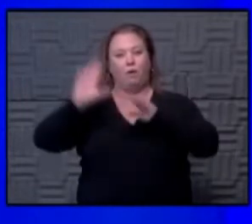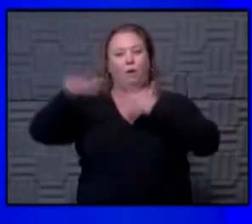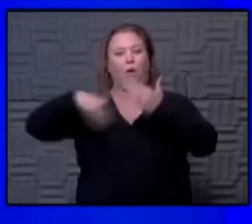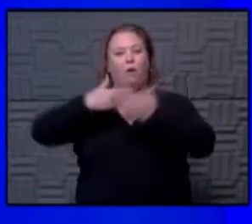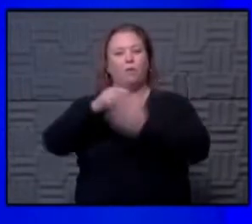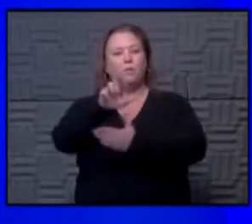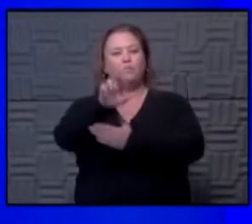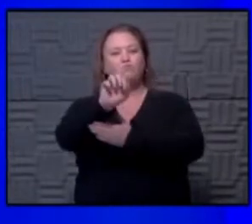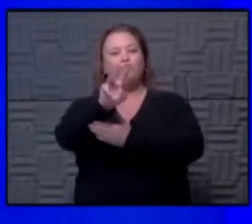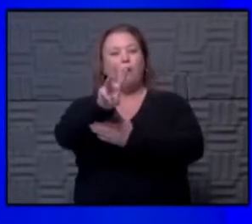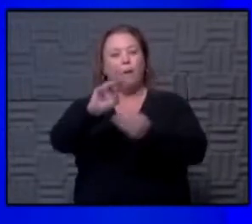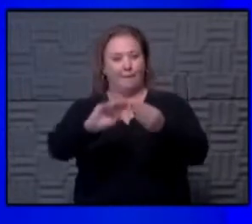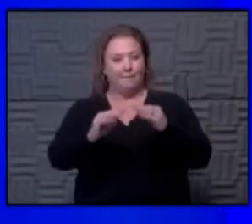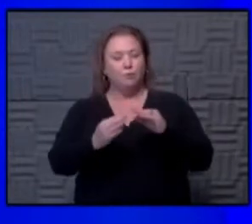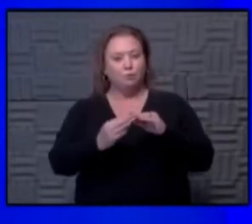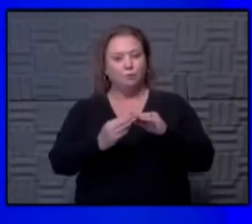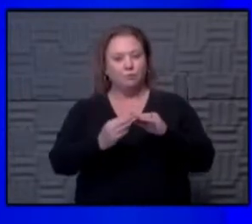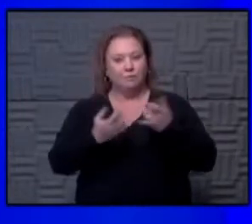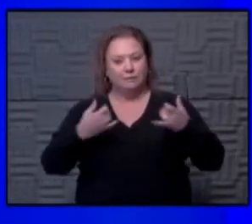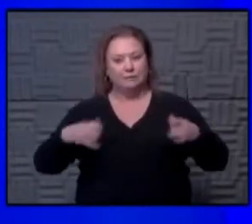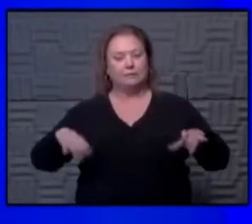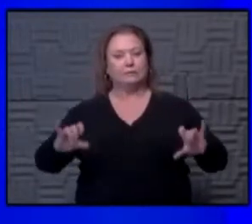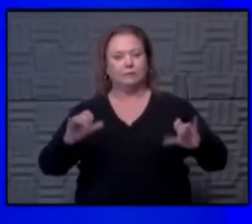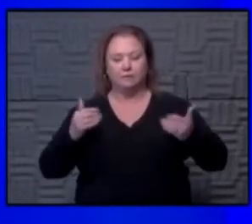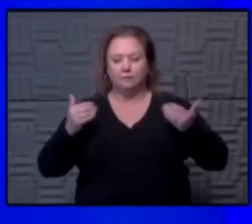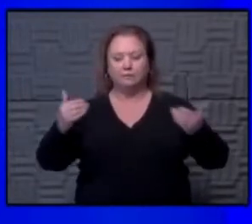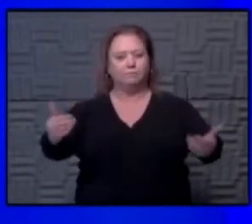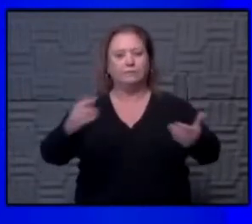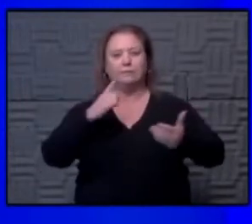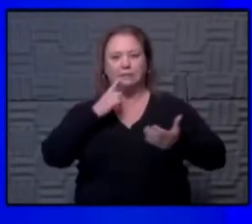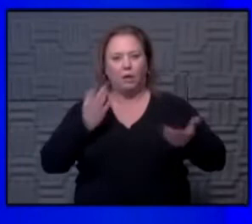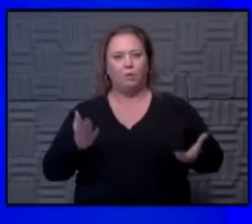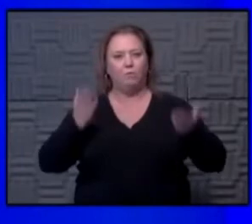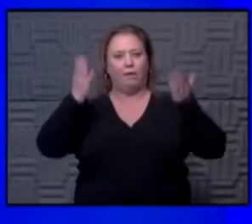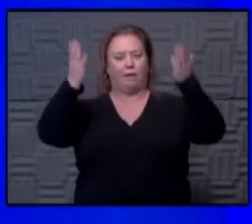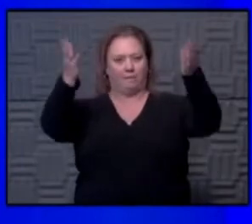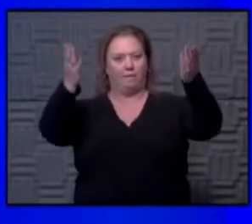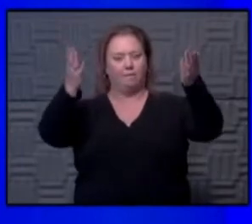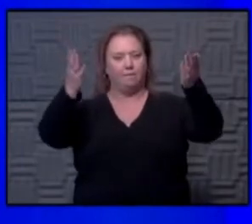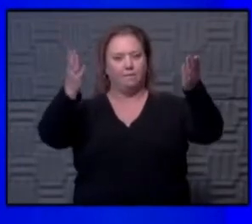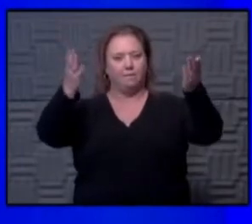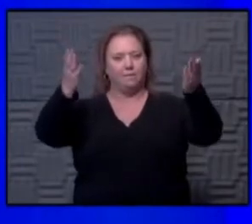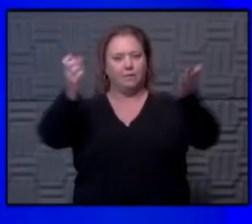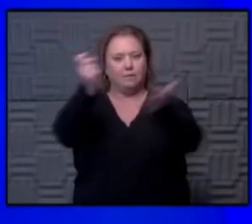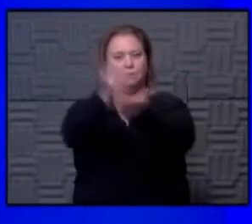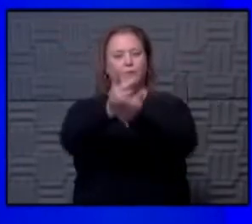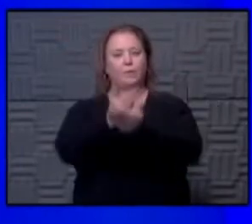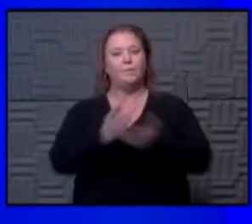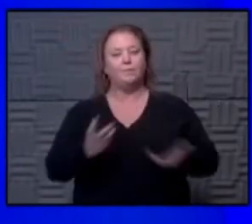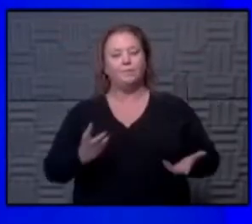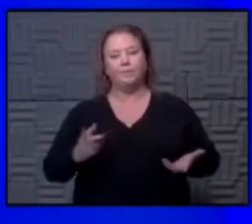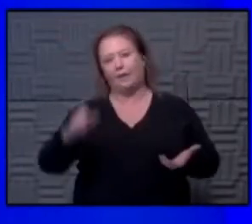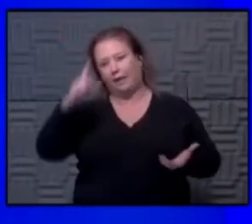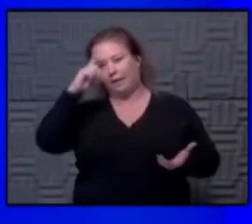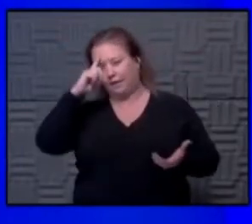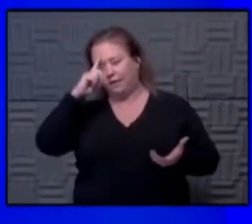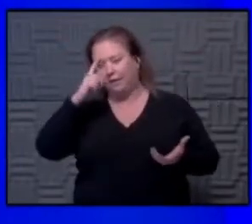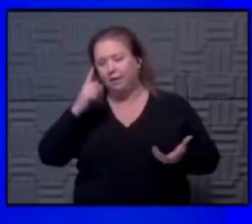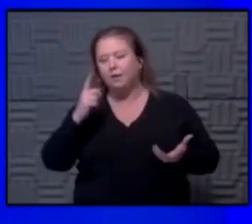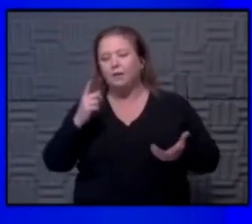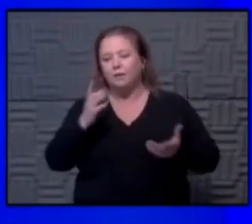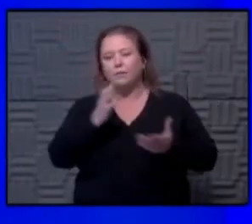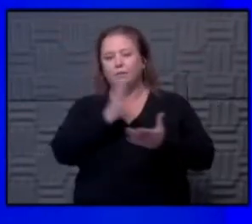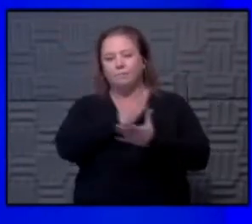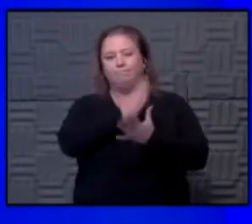numbers, looking at everything, and still going ahead and saying, we recommend that this does get approval. So I think there are steps